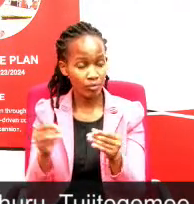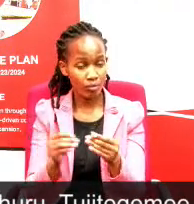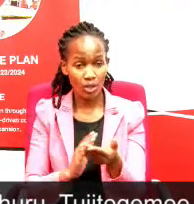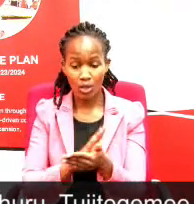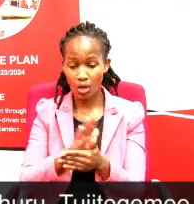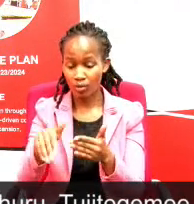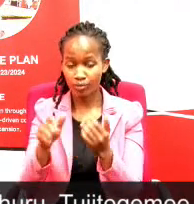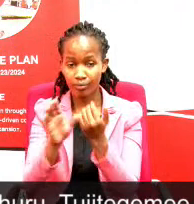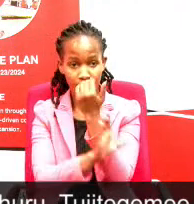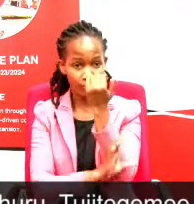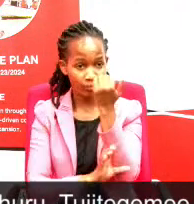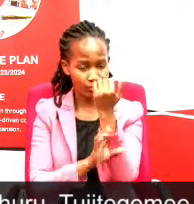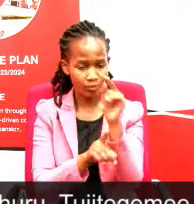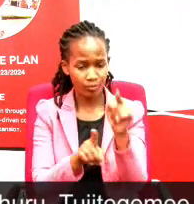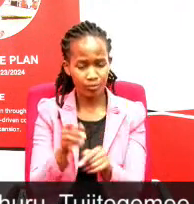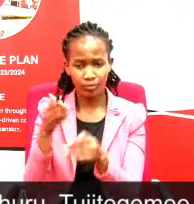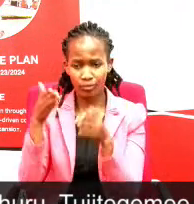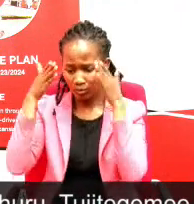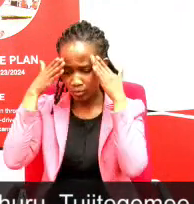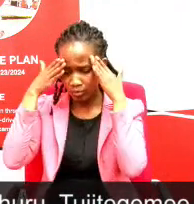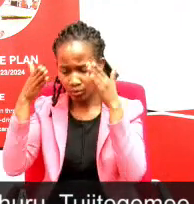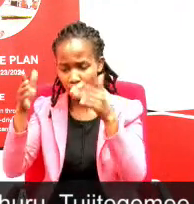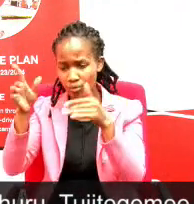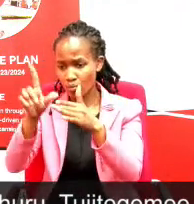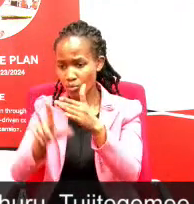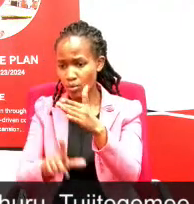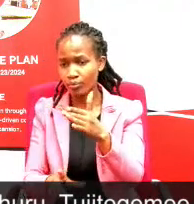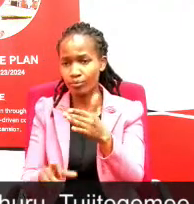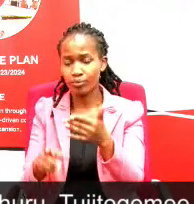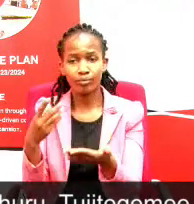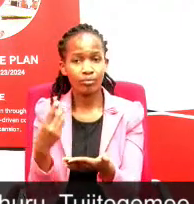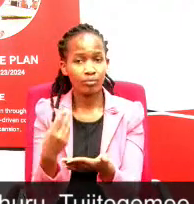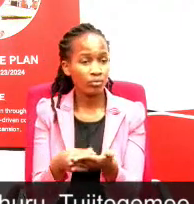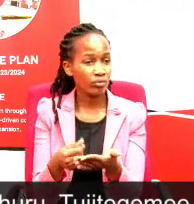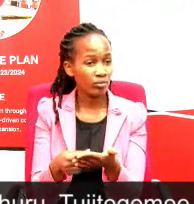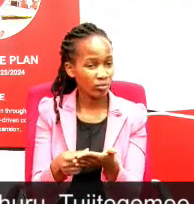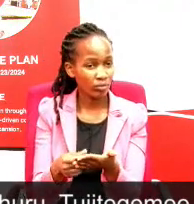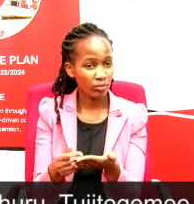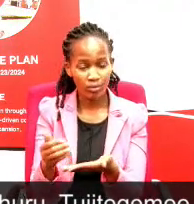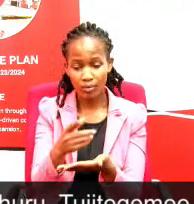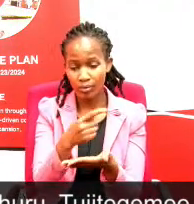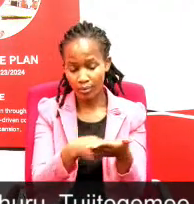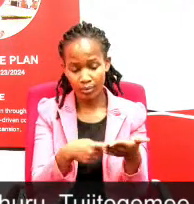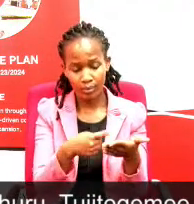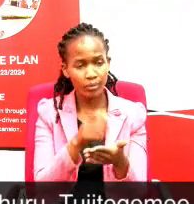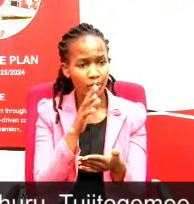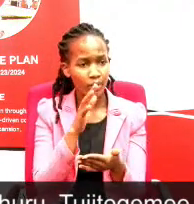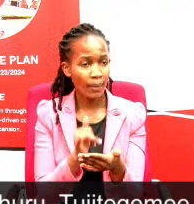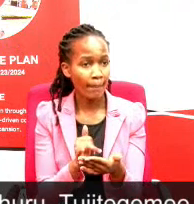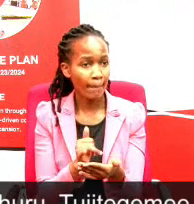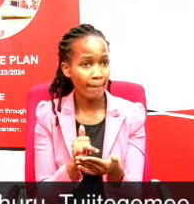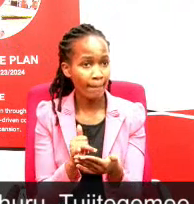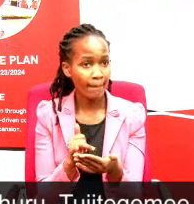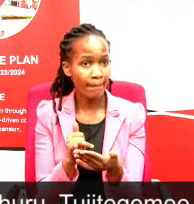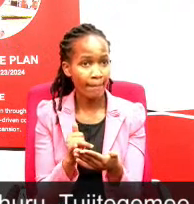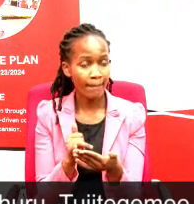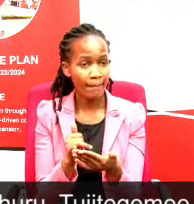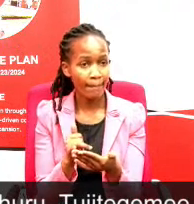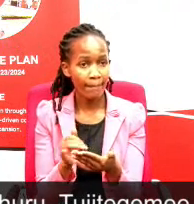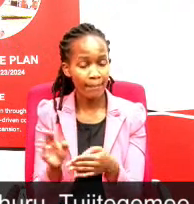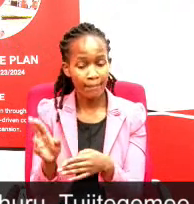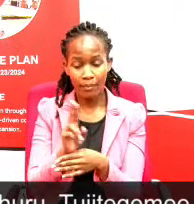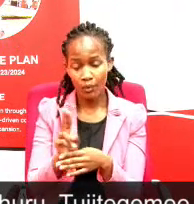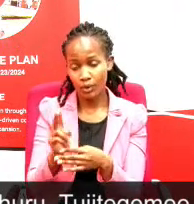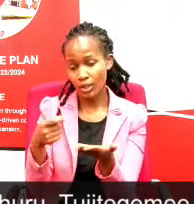country. We also focused on reducing the cost of collecting taxes by greater and more efficient use